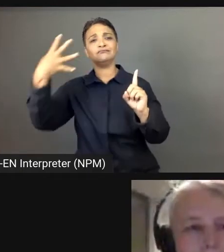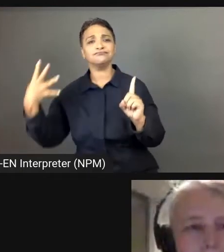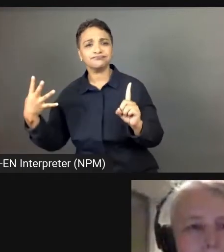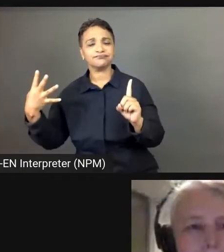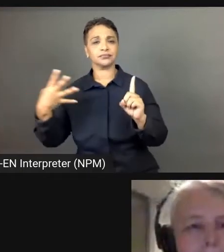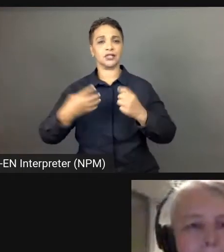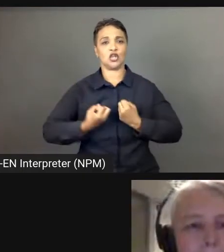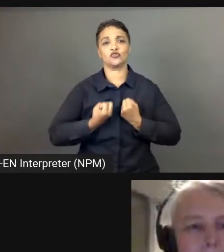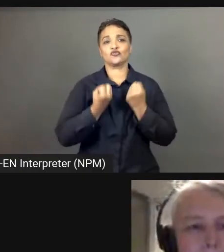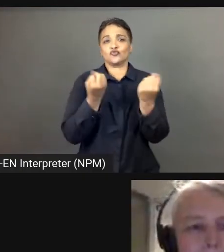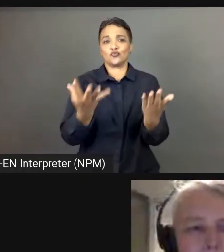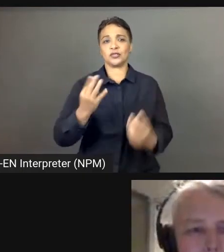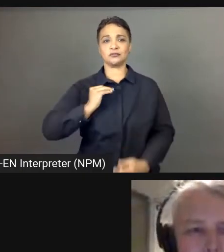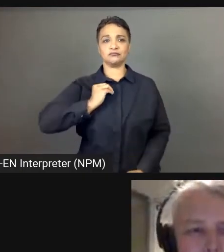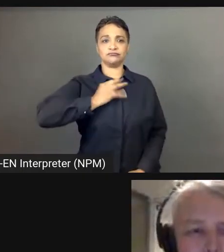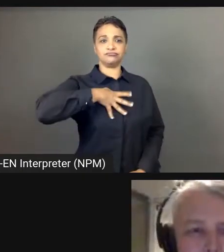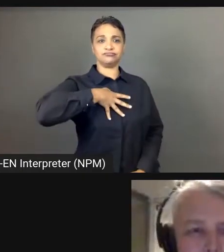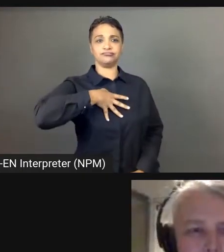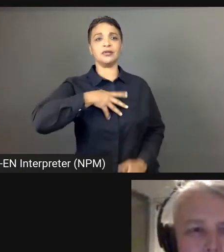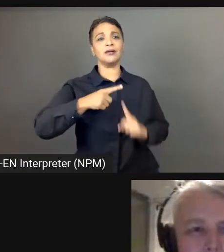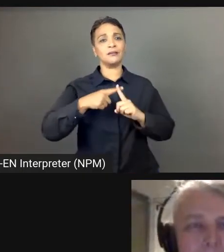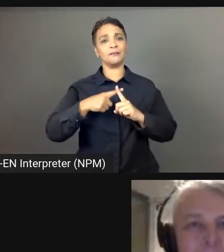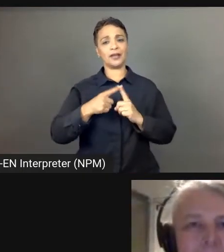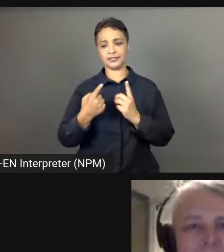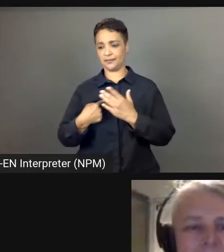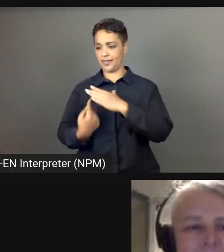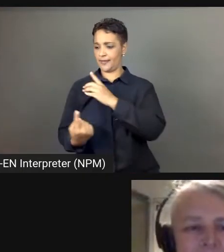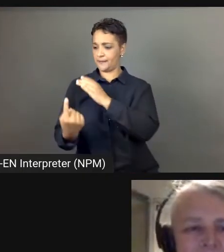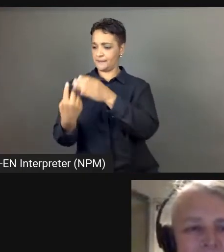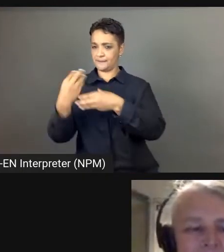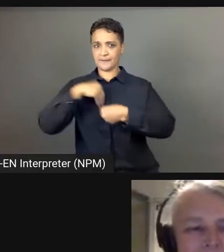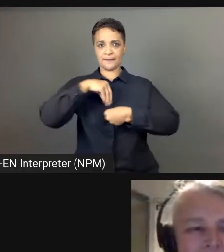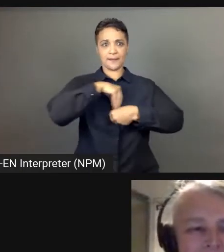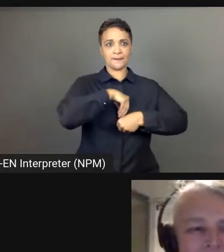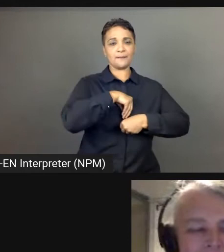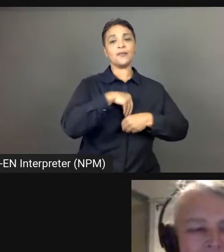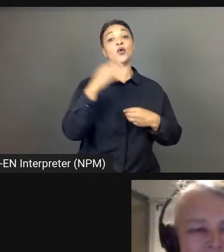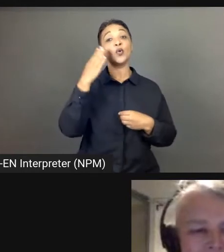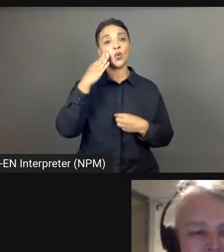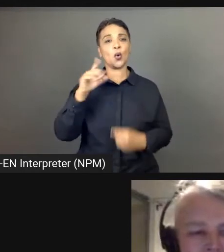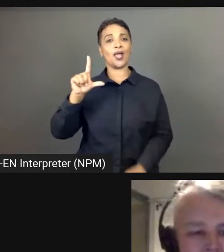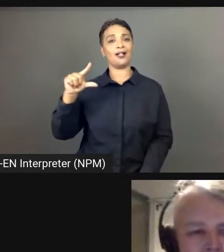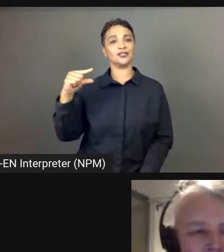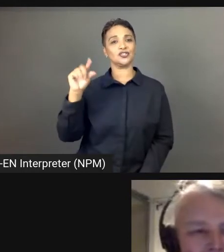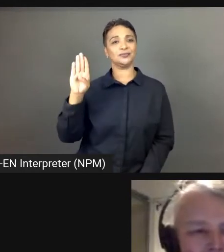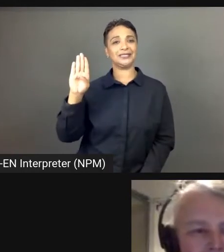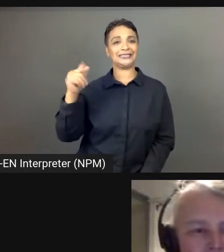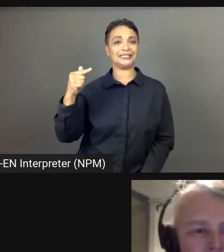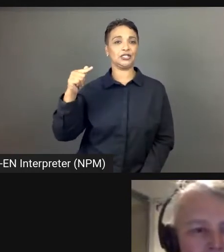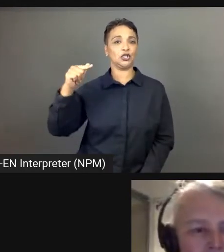expression, and sex characteristics, or what is popularly known as the